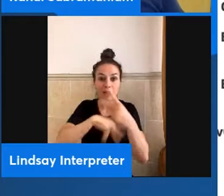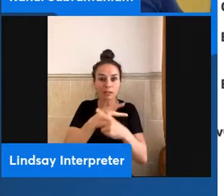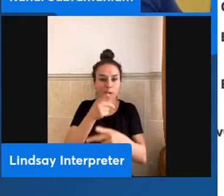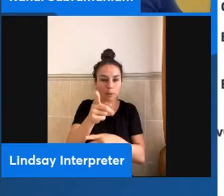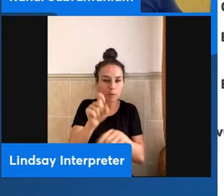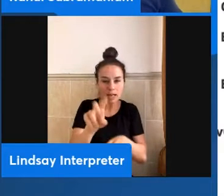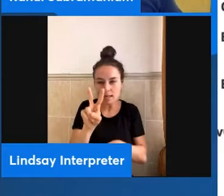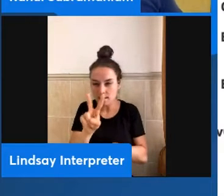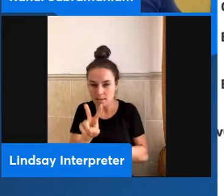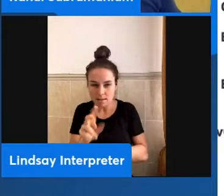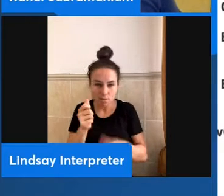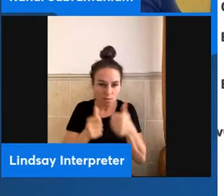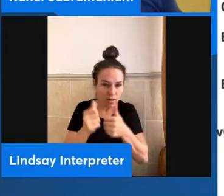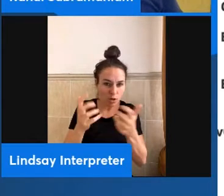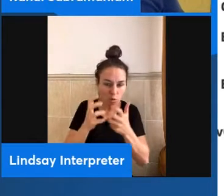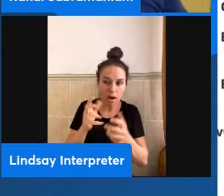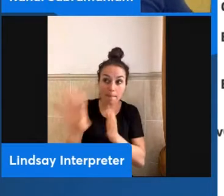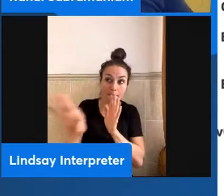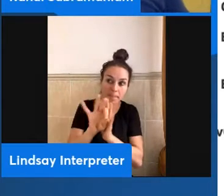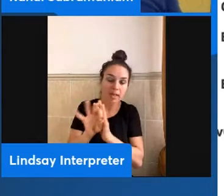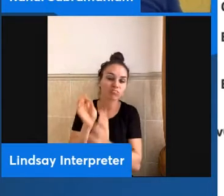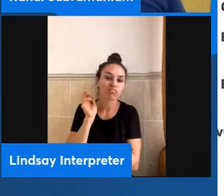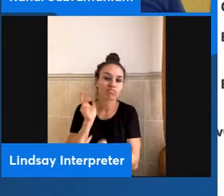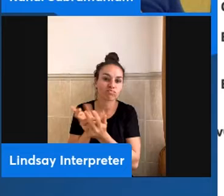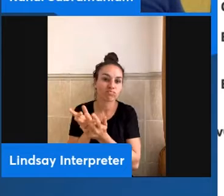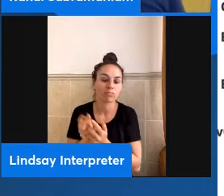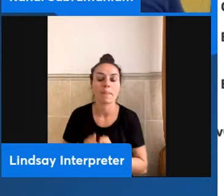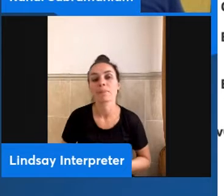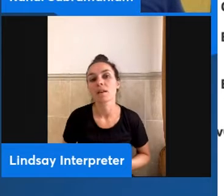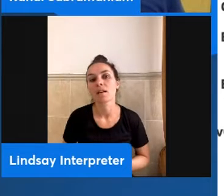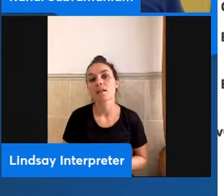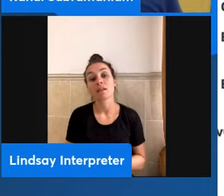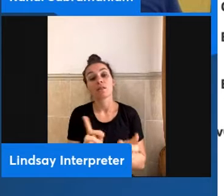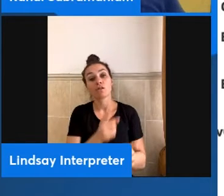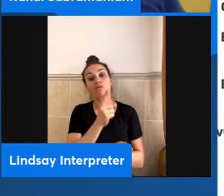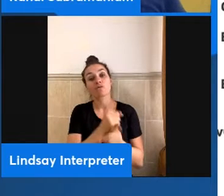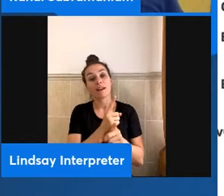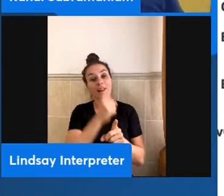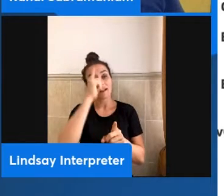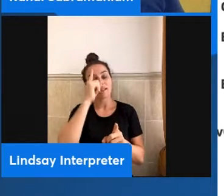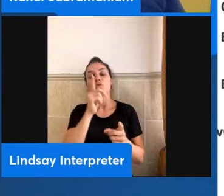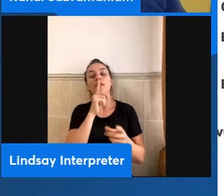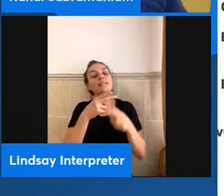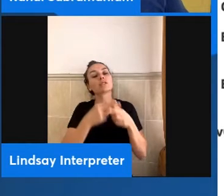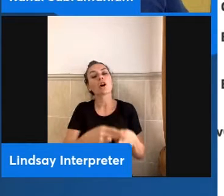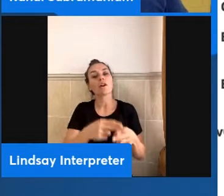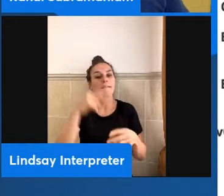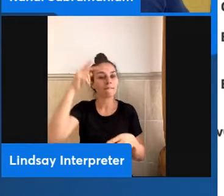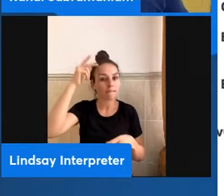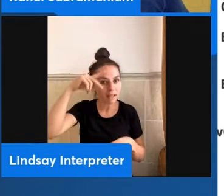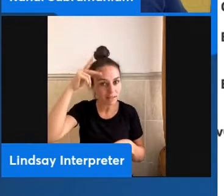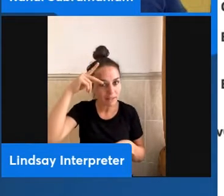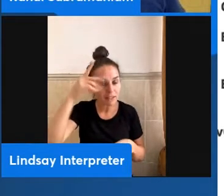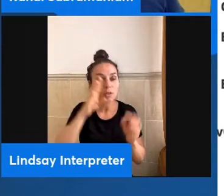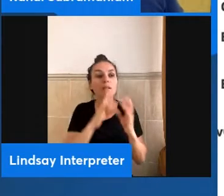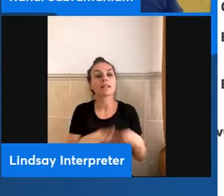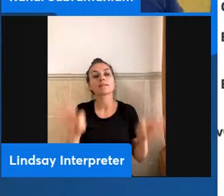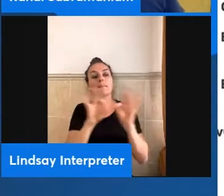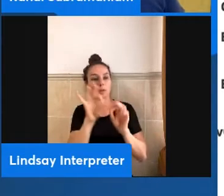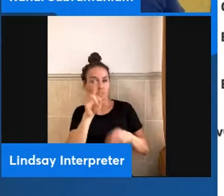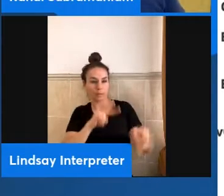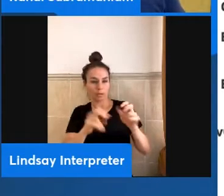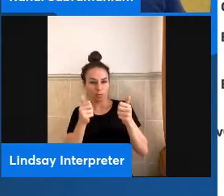want. Yeah, and I think back to AWS's core philosophy, you need to pick the right resource for the right kind of